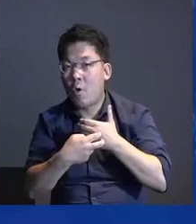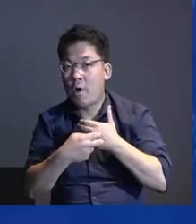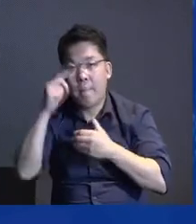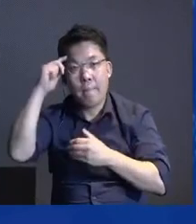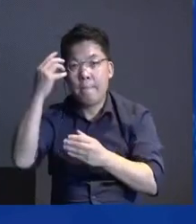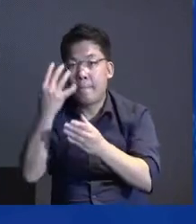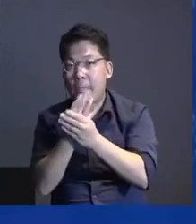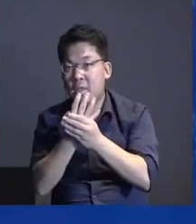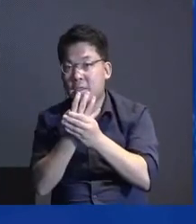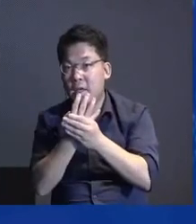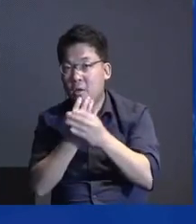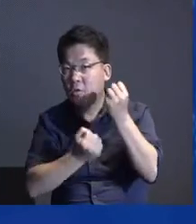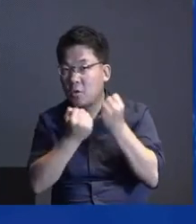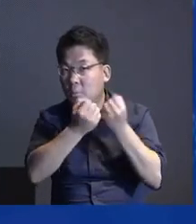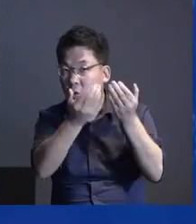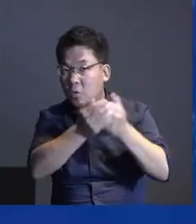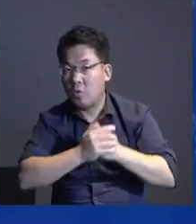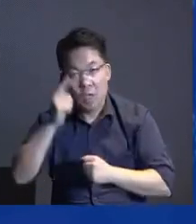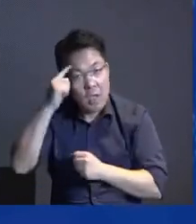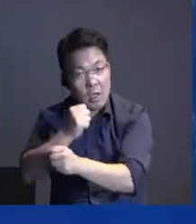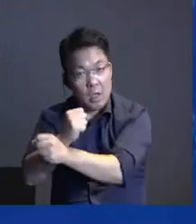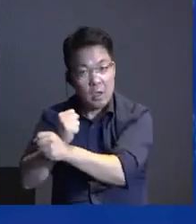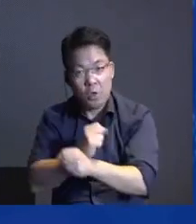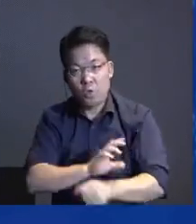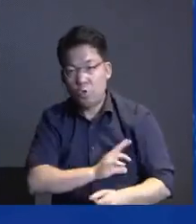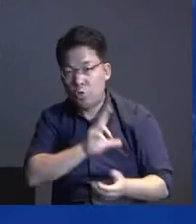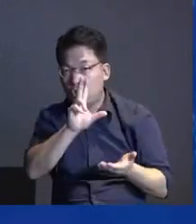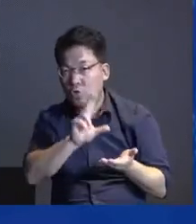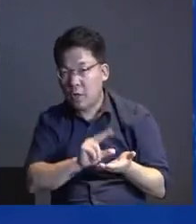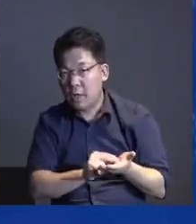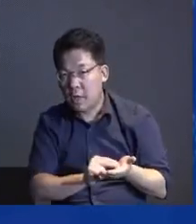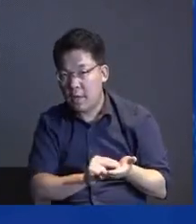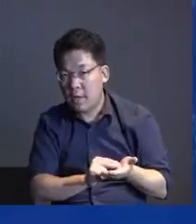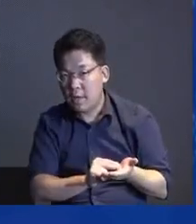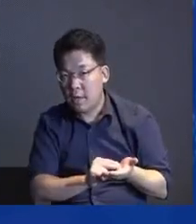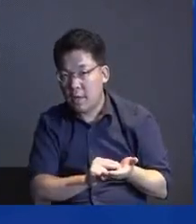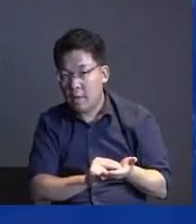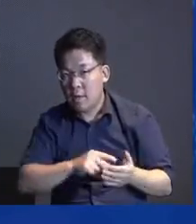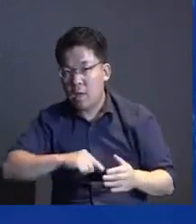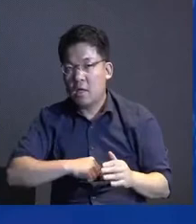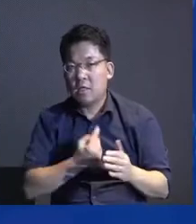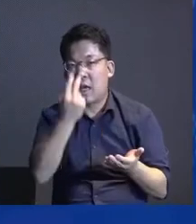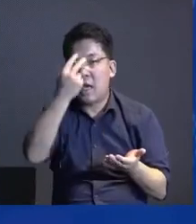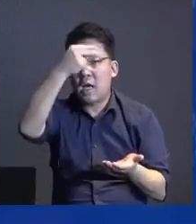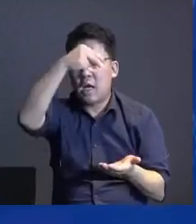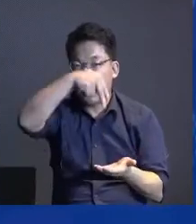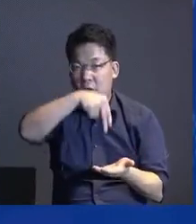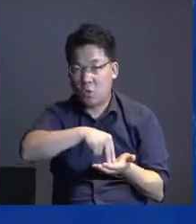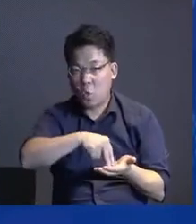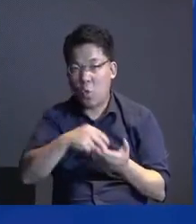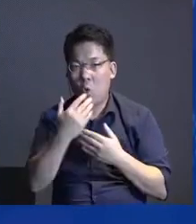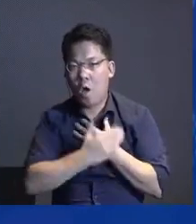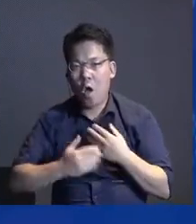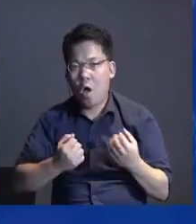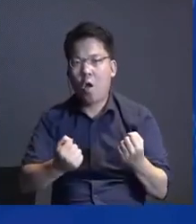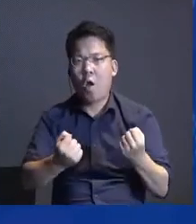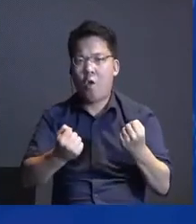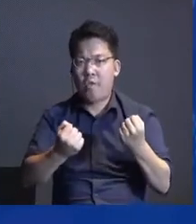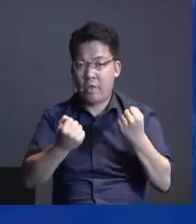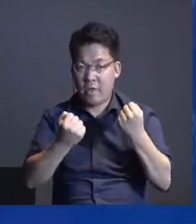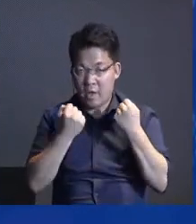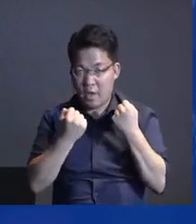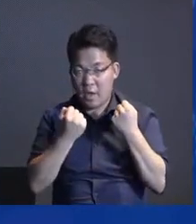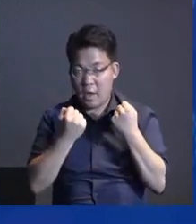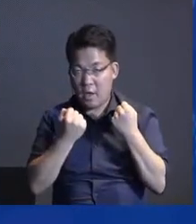her master's degree is self-reliance, health empowerment, health literacy, and happiness of older people. So she has been working